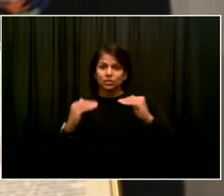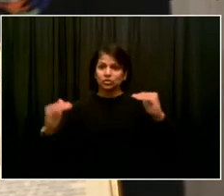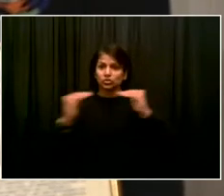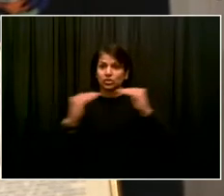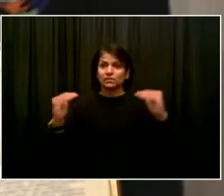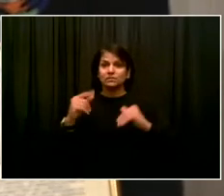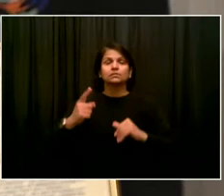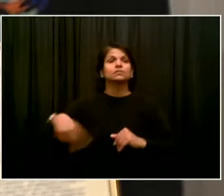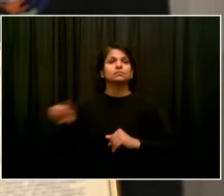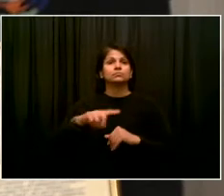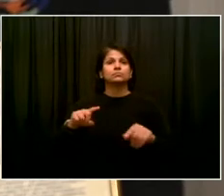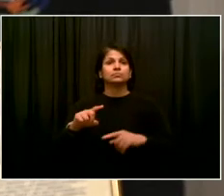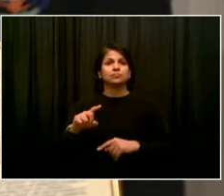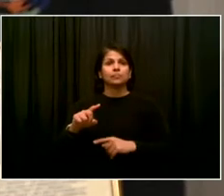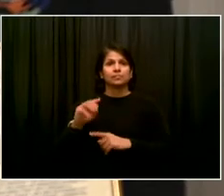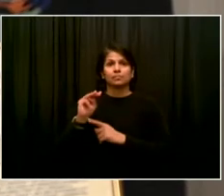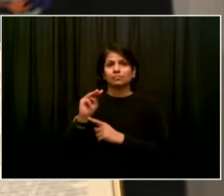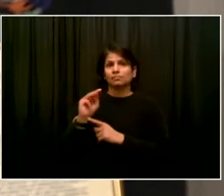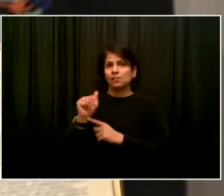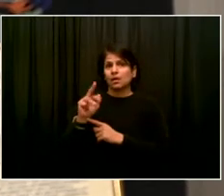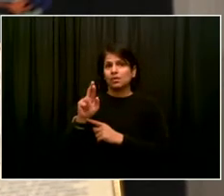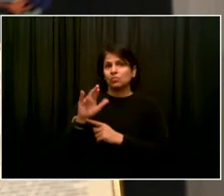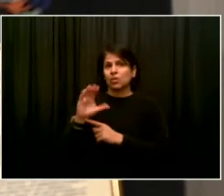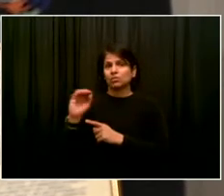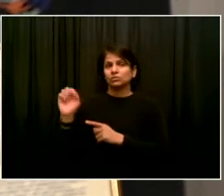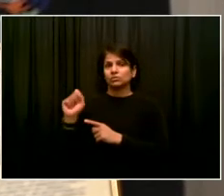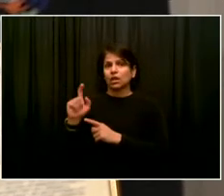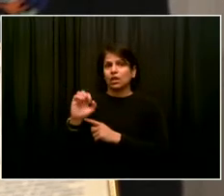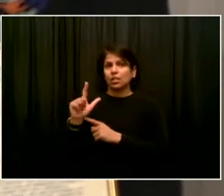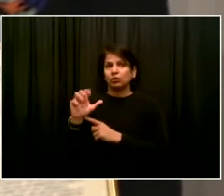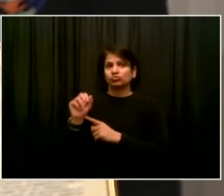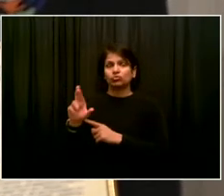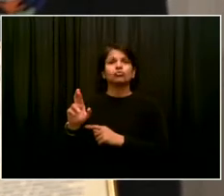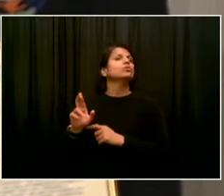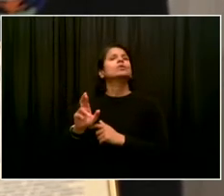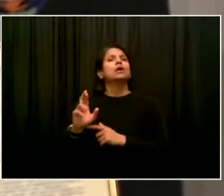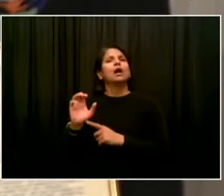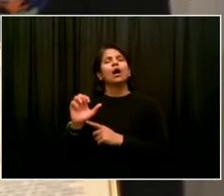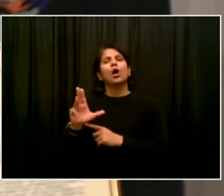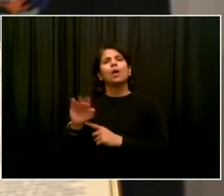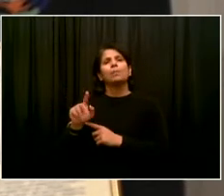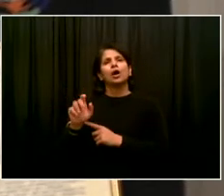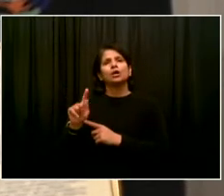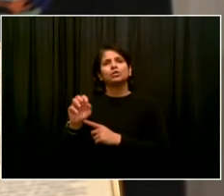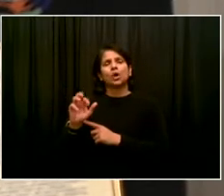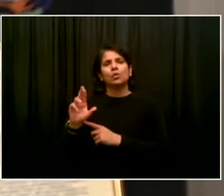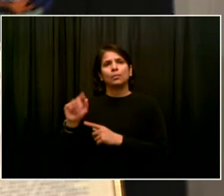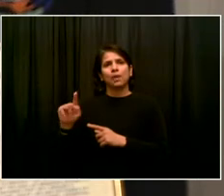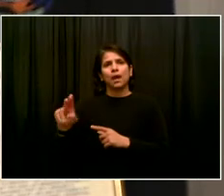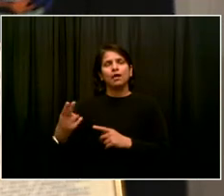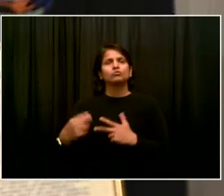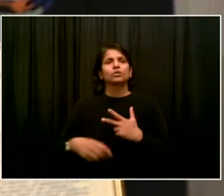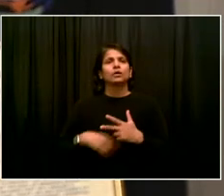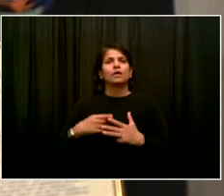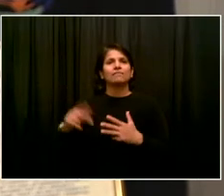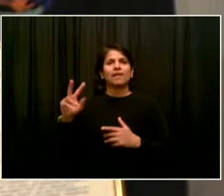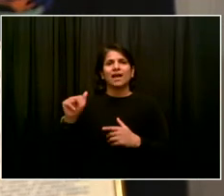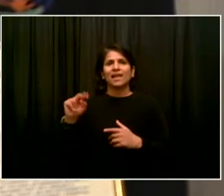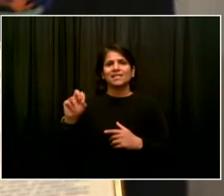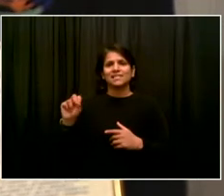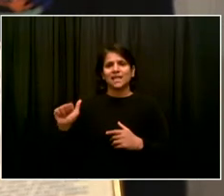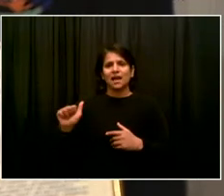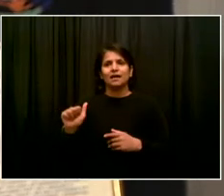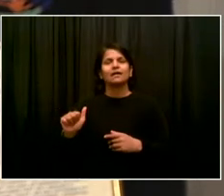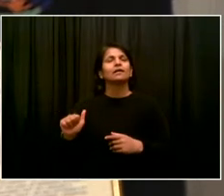and Jessica Mofield and their team. We're really appreciative of just being honored. We also want to